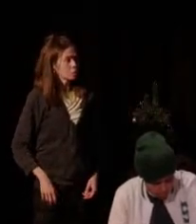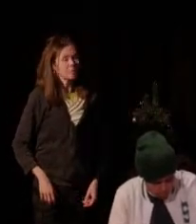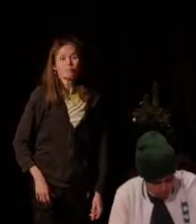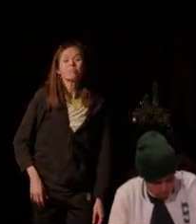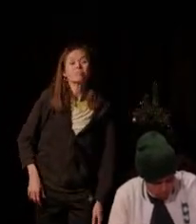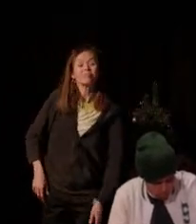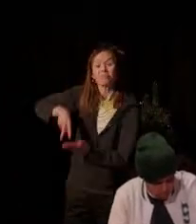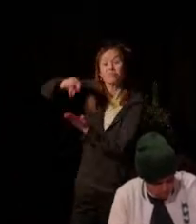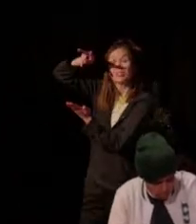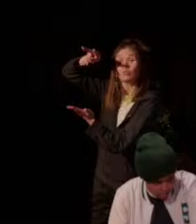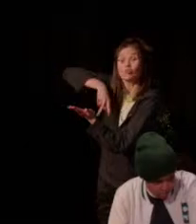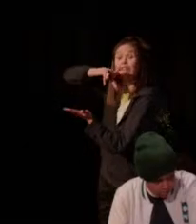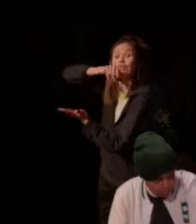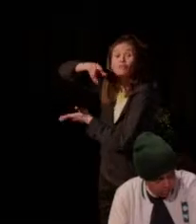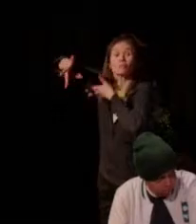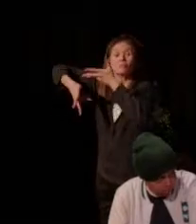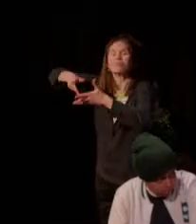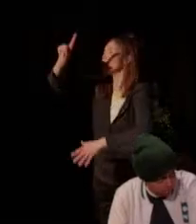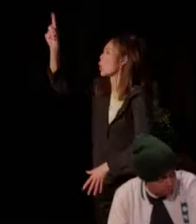No.